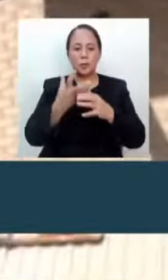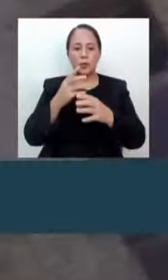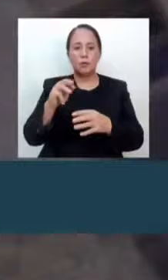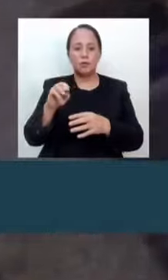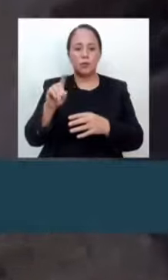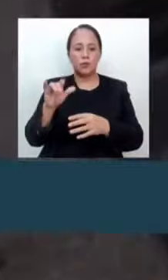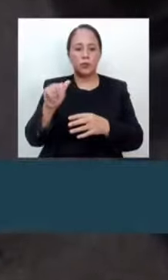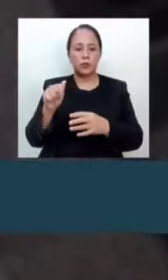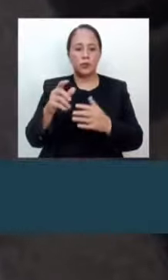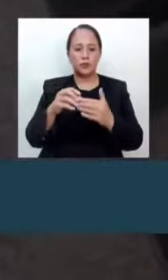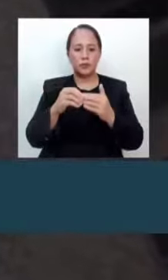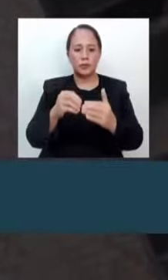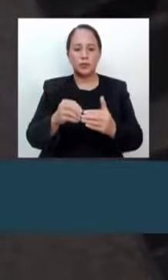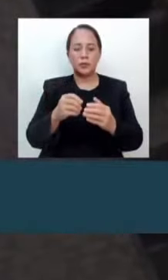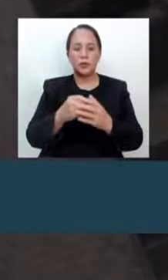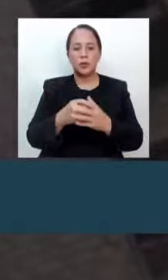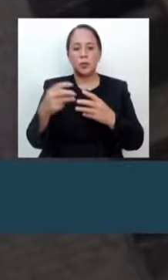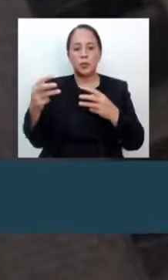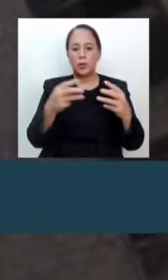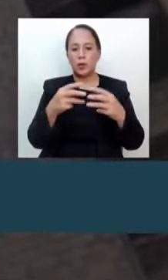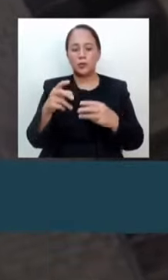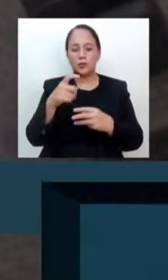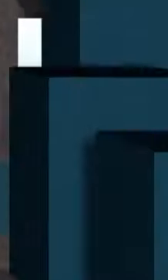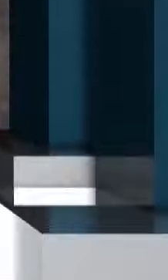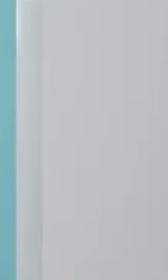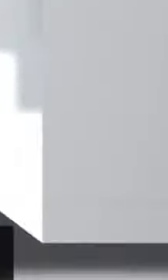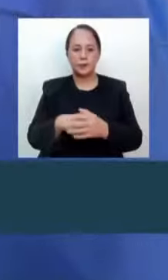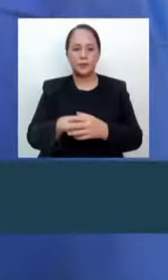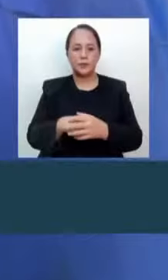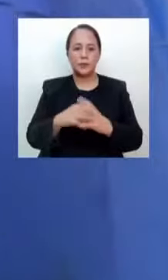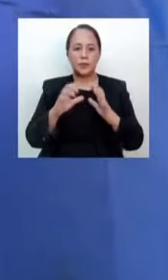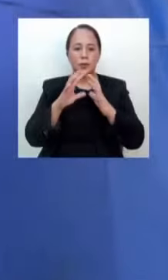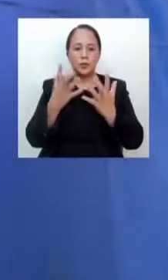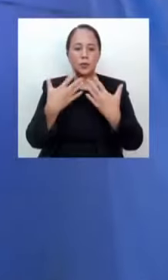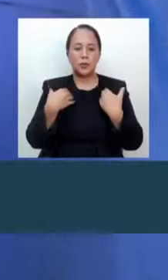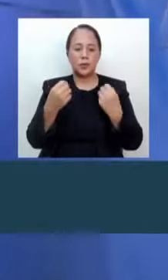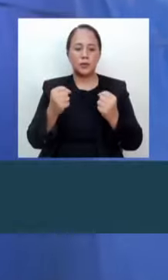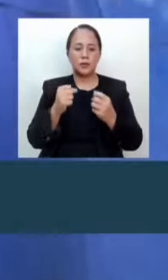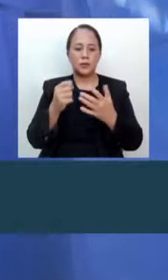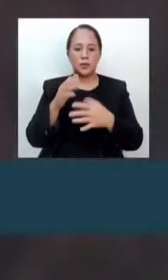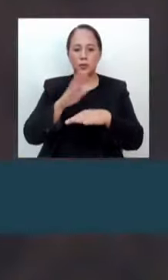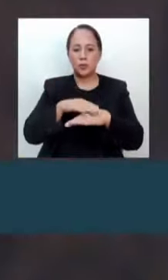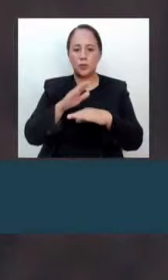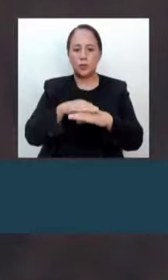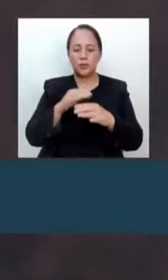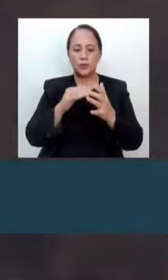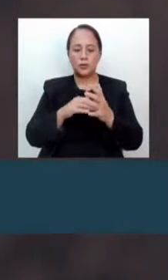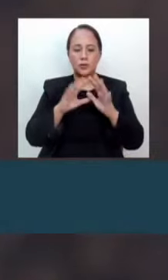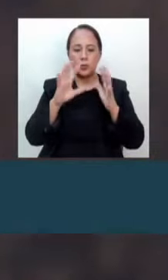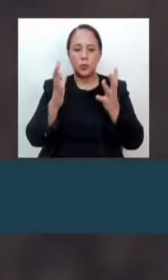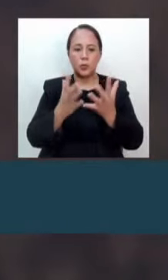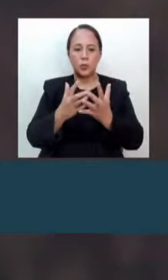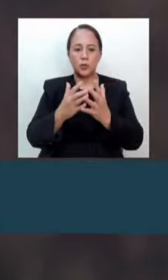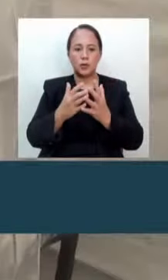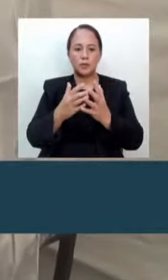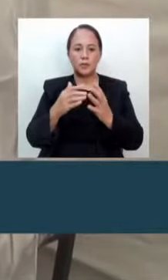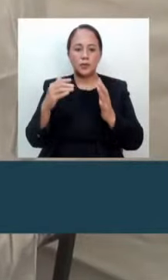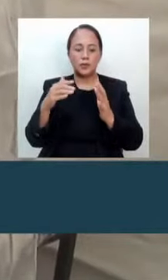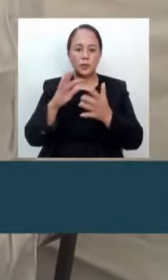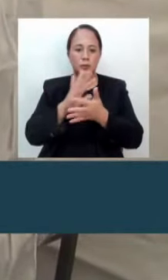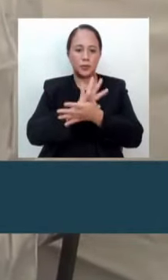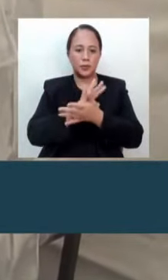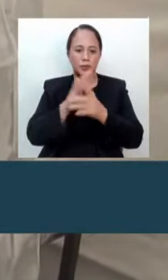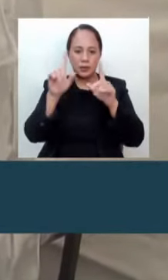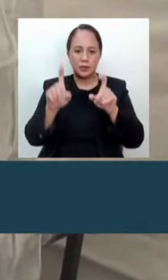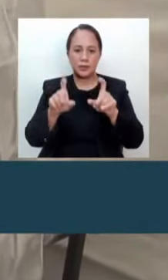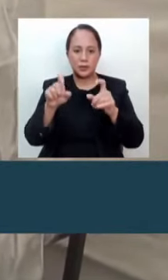possible spillover of the war in Ukraine. And the World Health Organization warns against a global drop in COVID-19